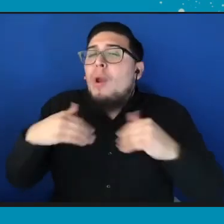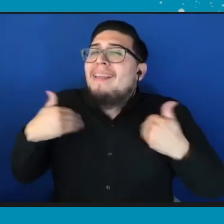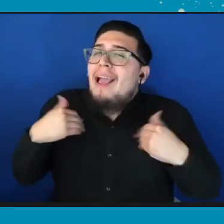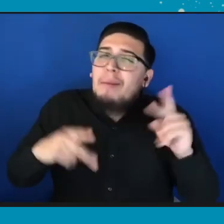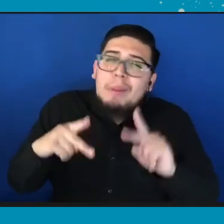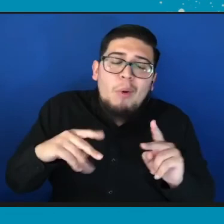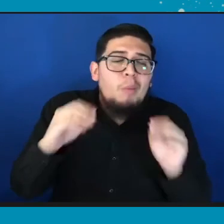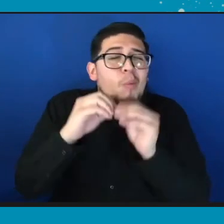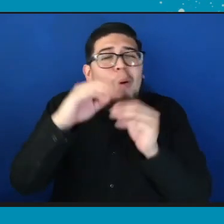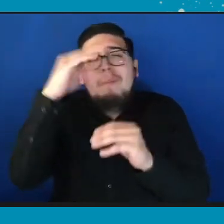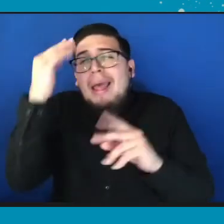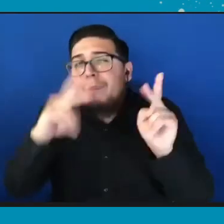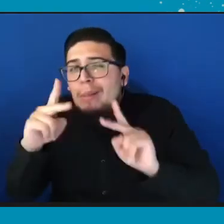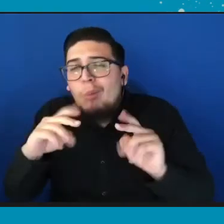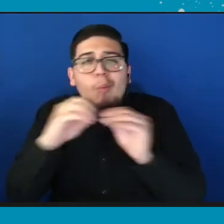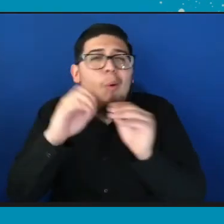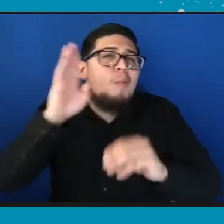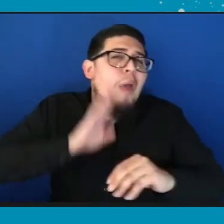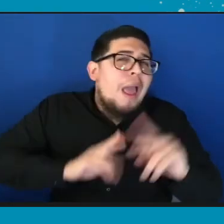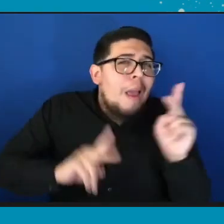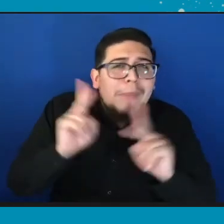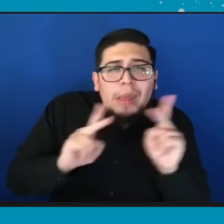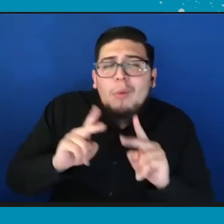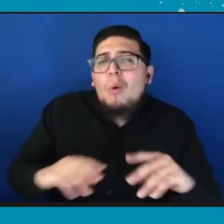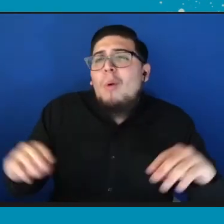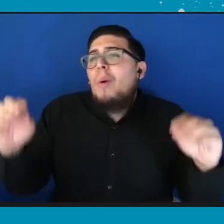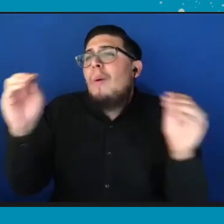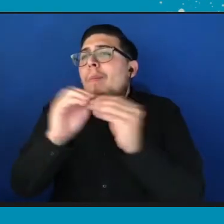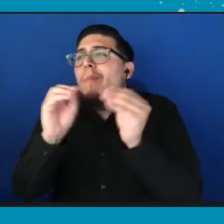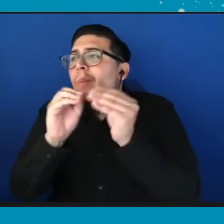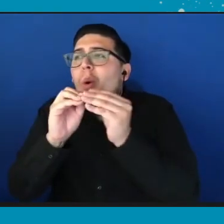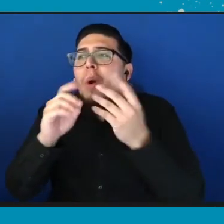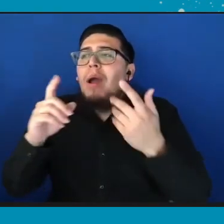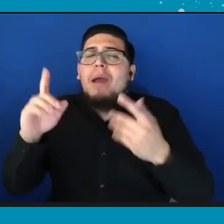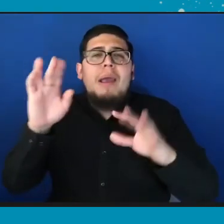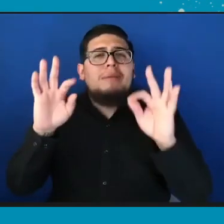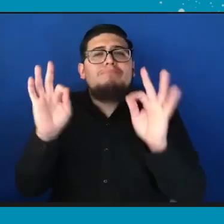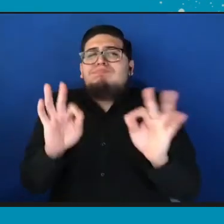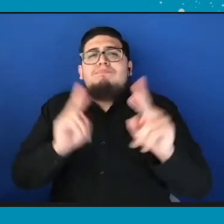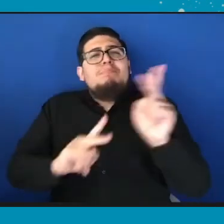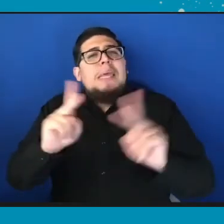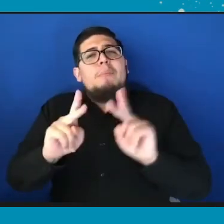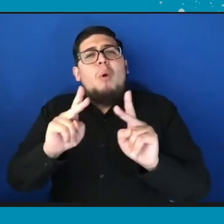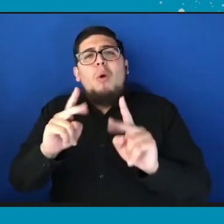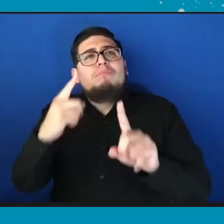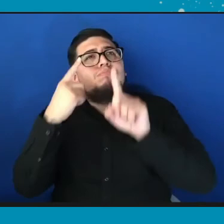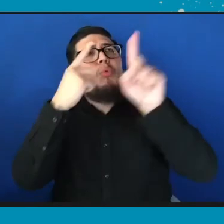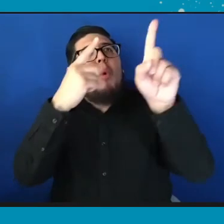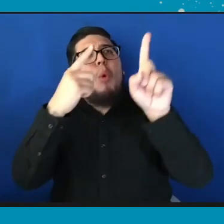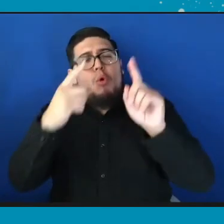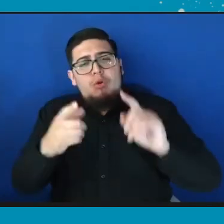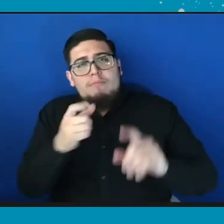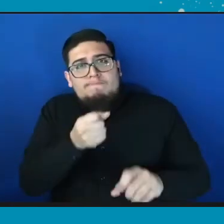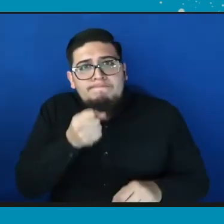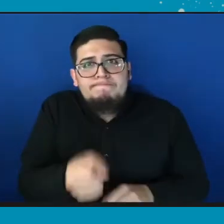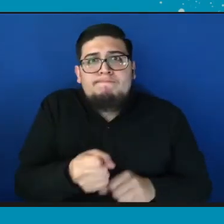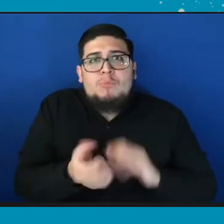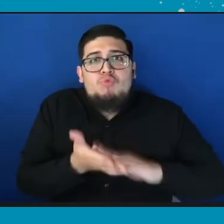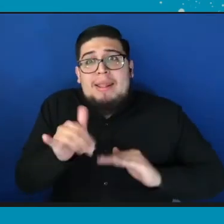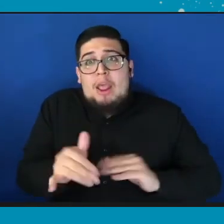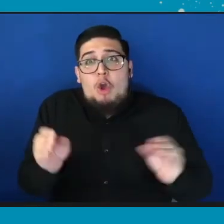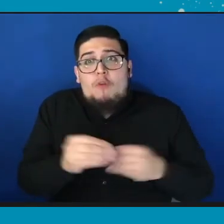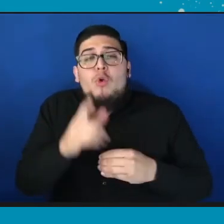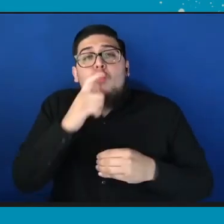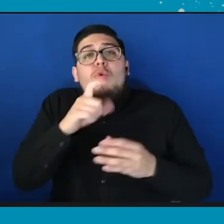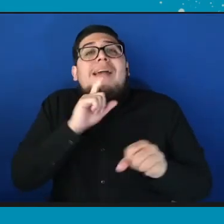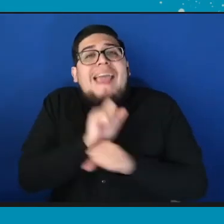people, more brown people, more golden people running for the offices that make the decisions that impact our